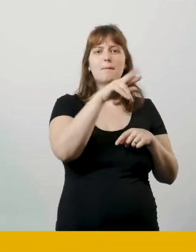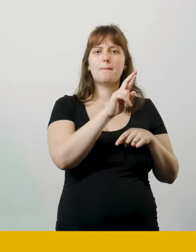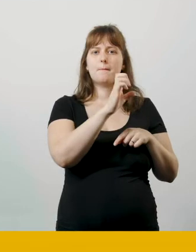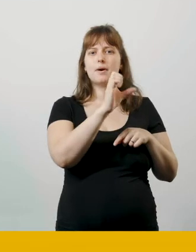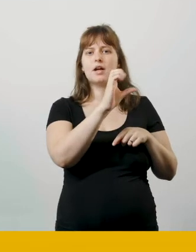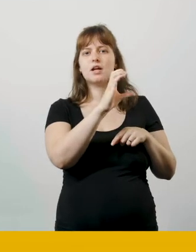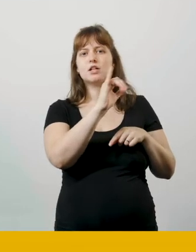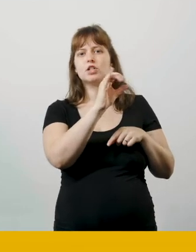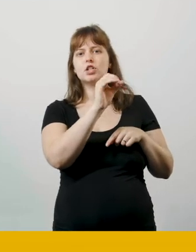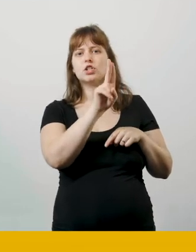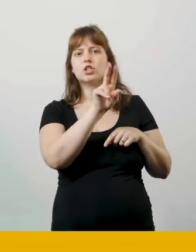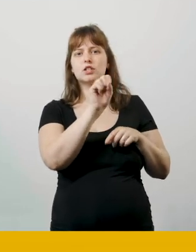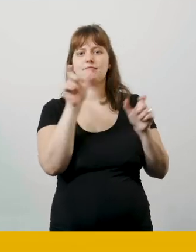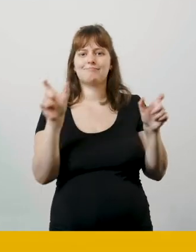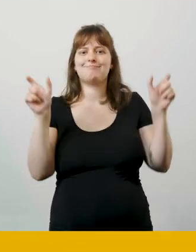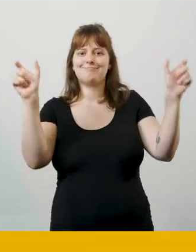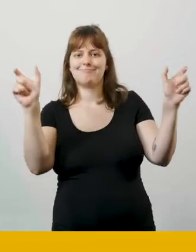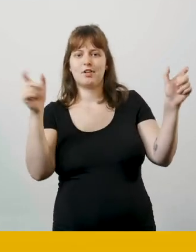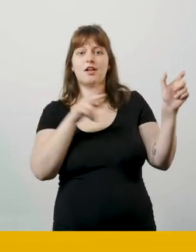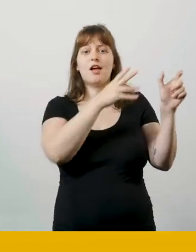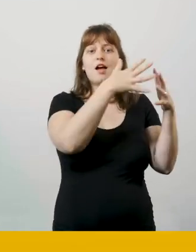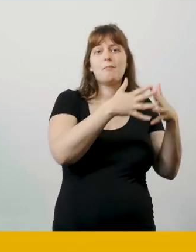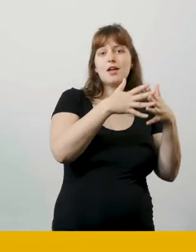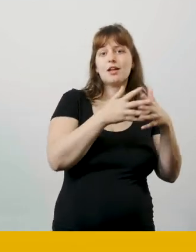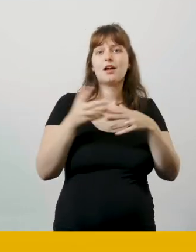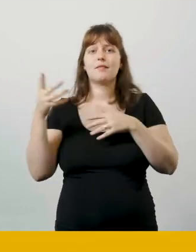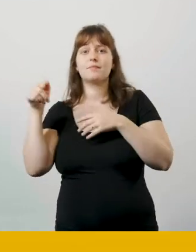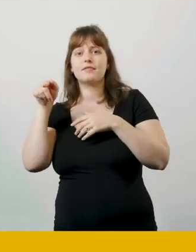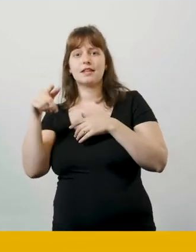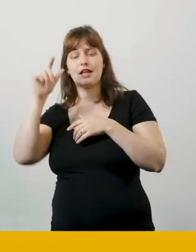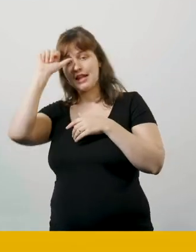images, one from the US and one from India,